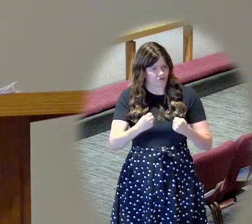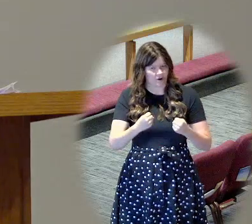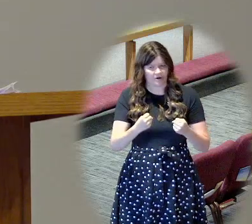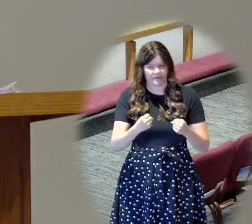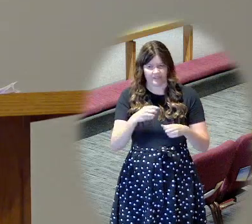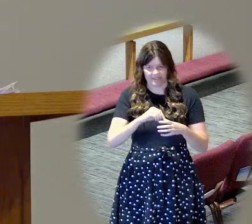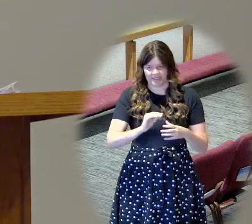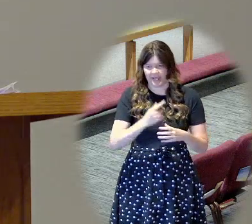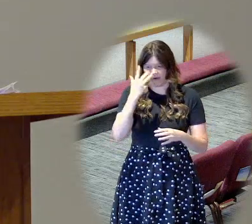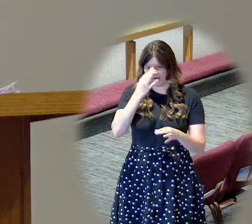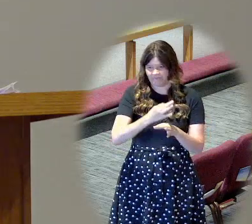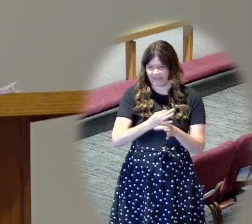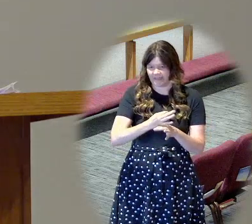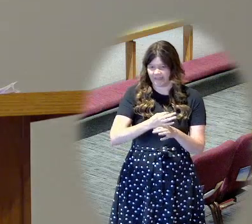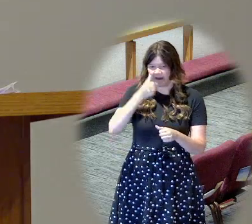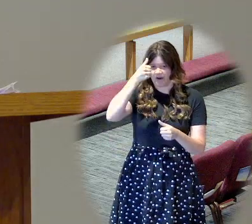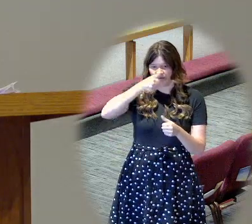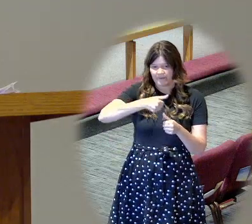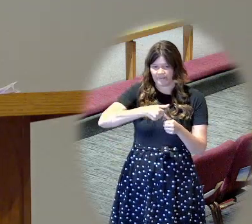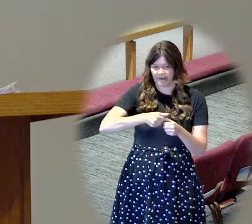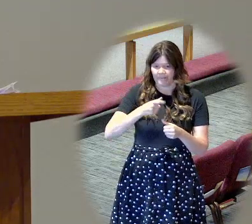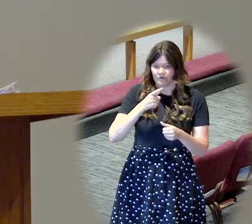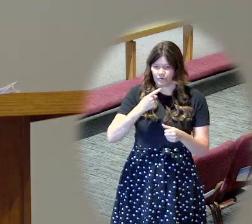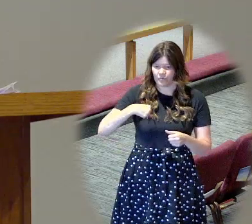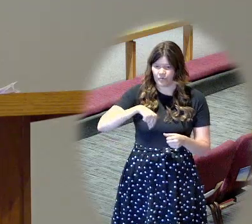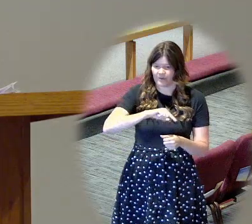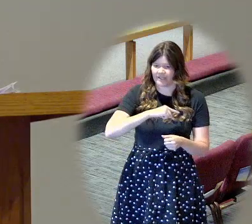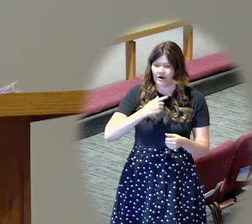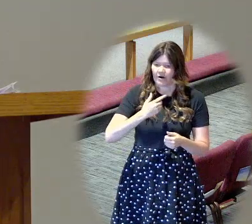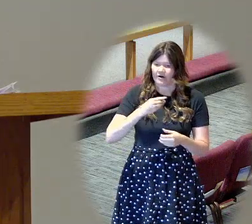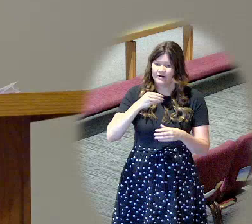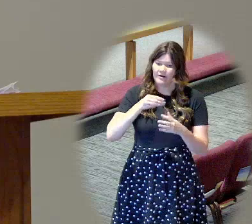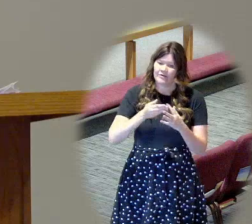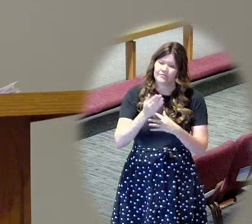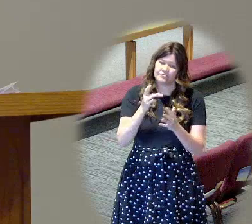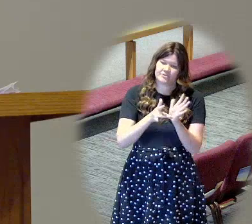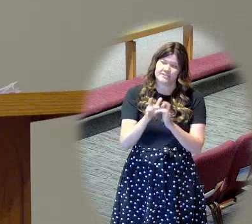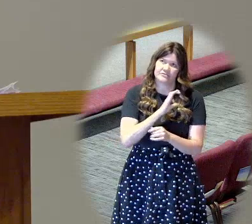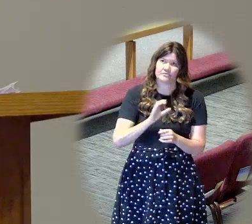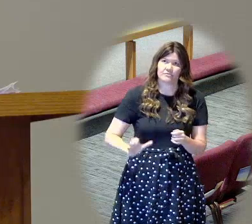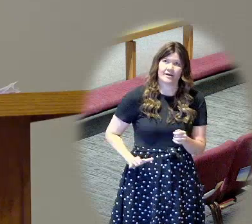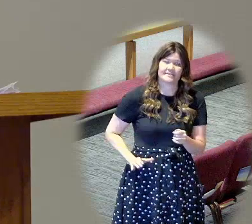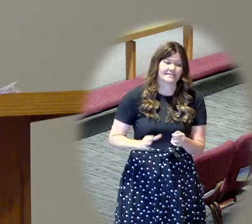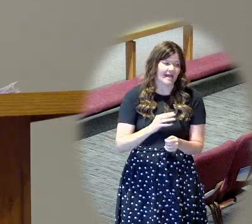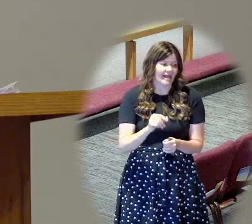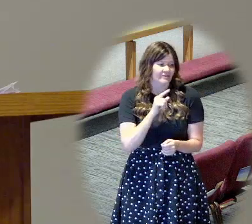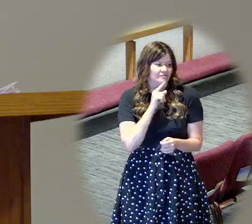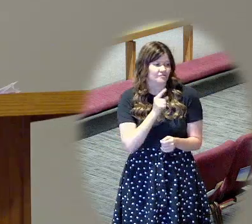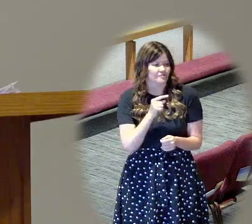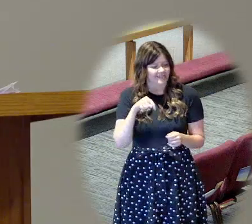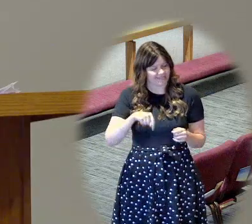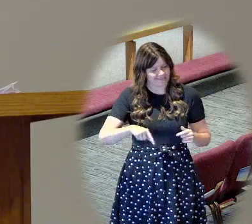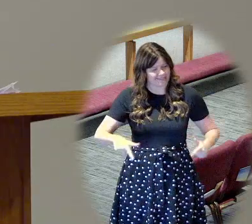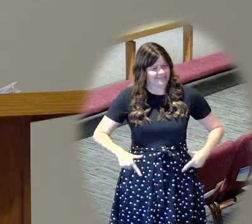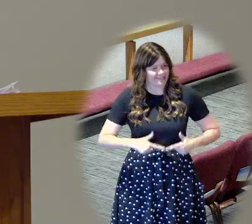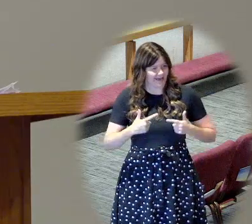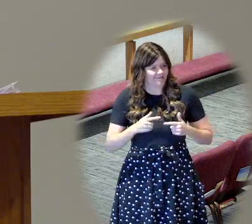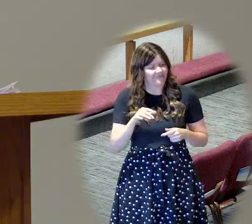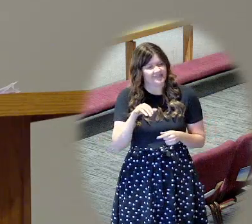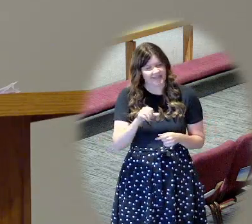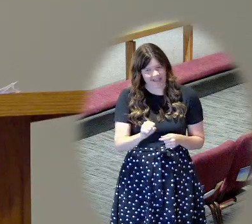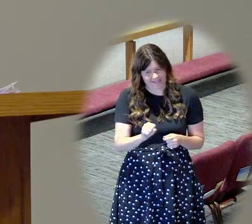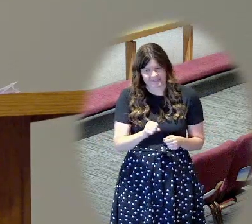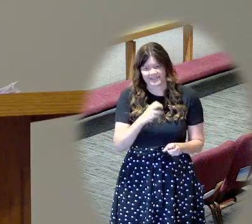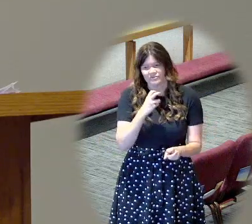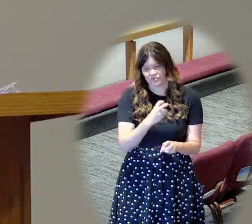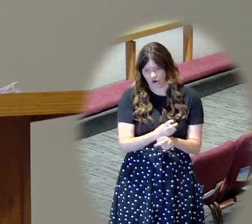faith. Remember who we are in Christ Jesus and the reality that in this life, there are times when